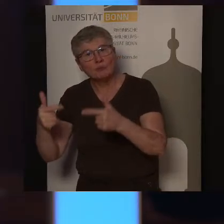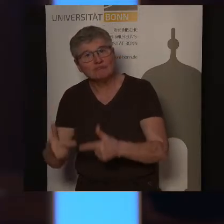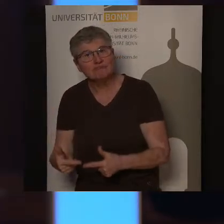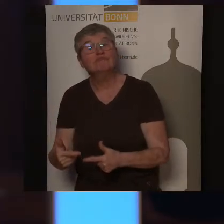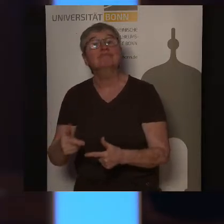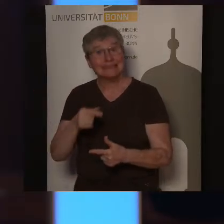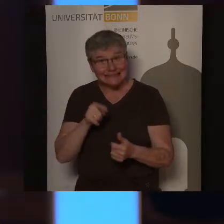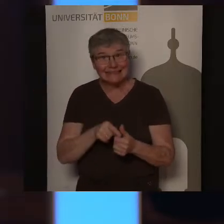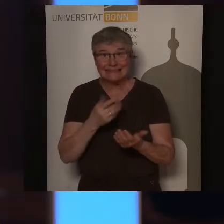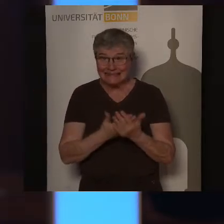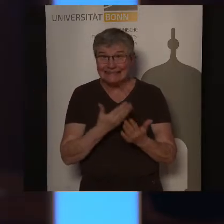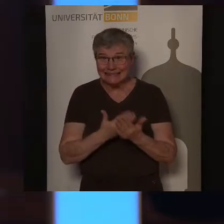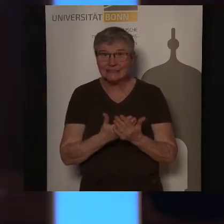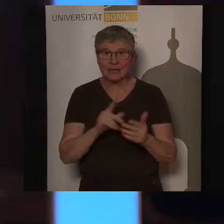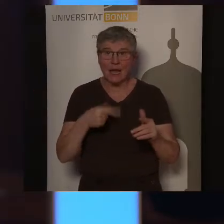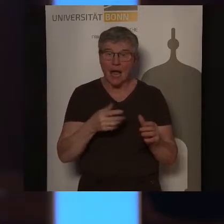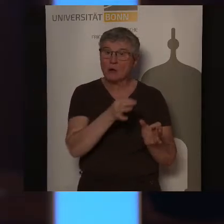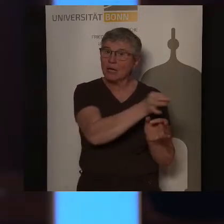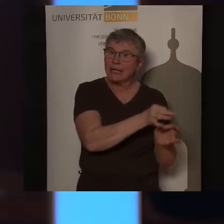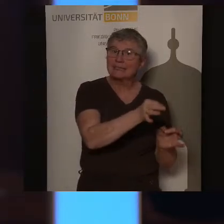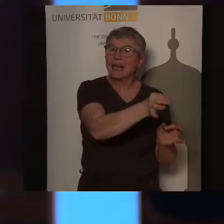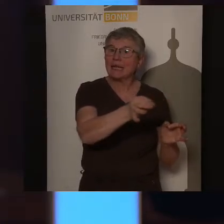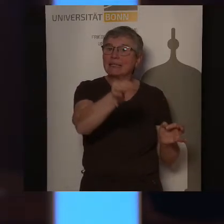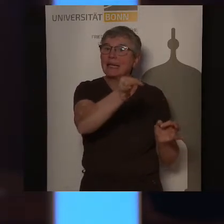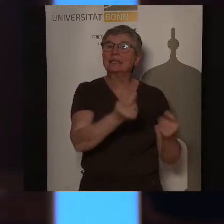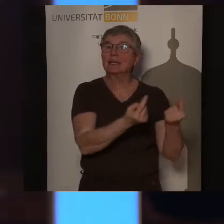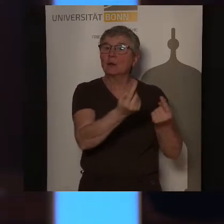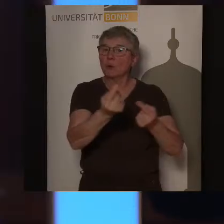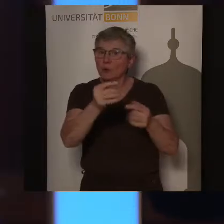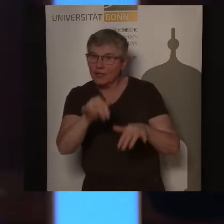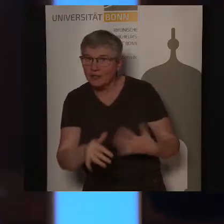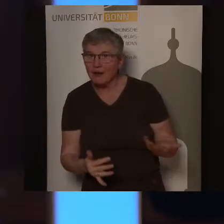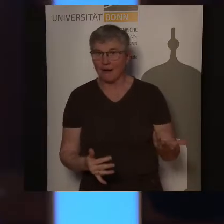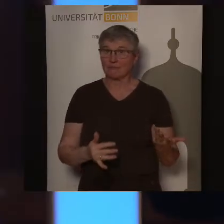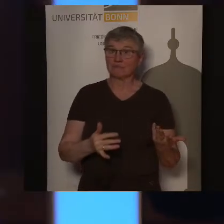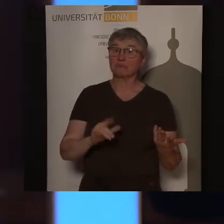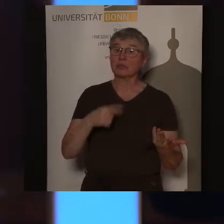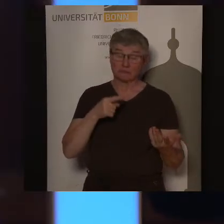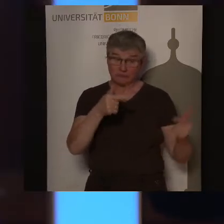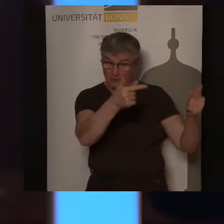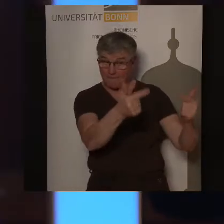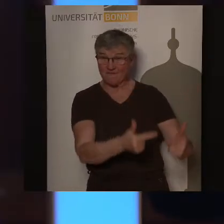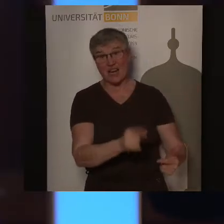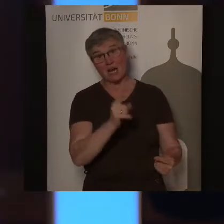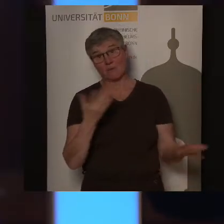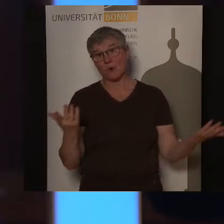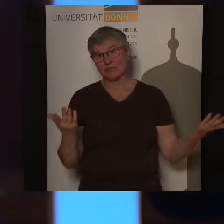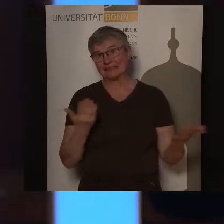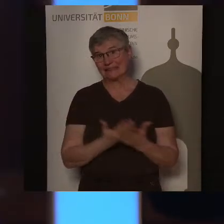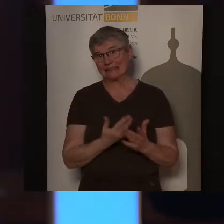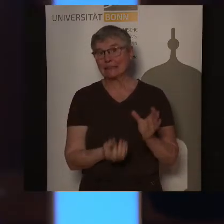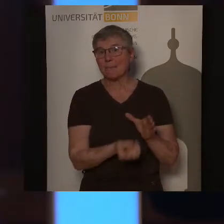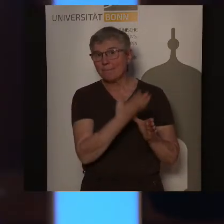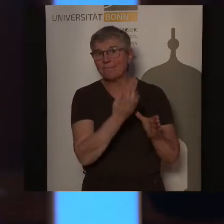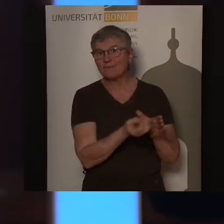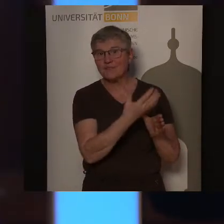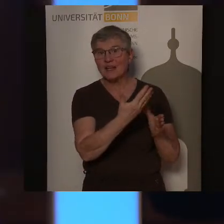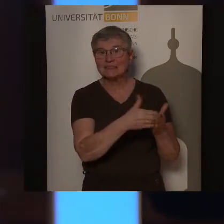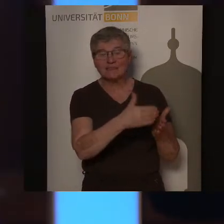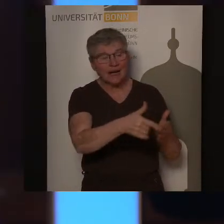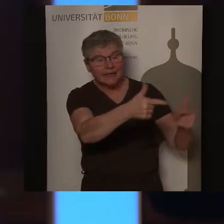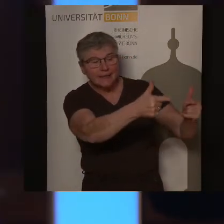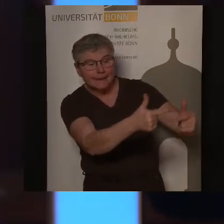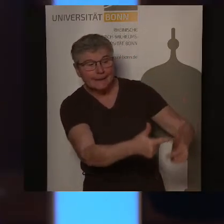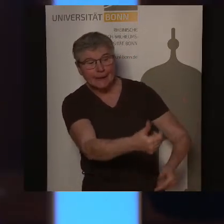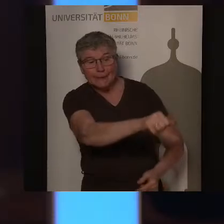and other people responsible for plants. And, well, you have to take care of these plants,